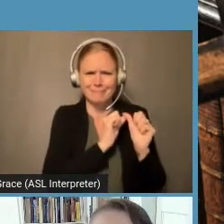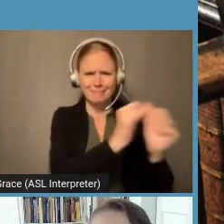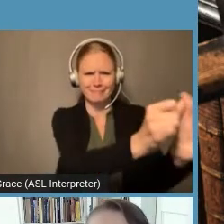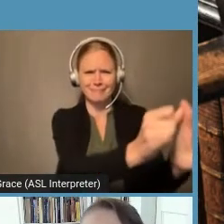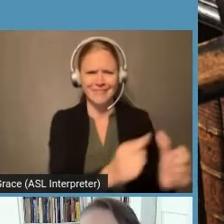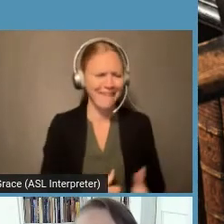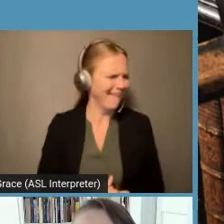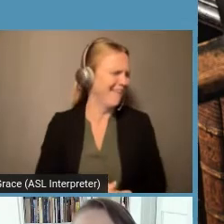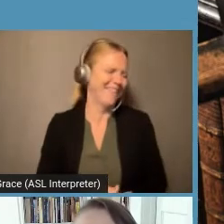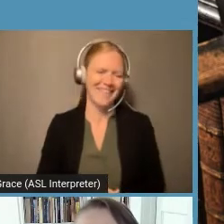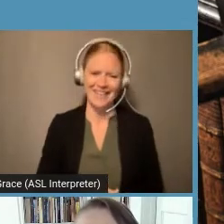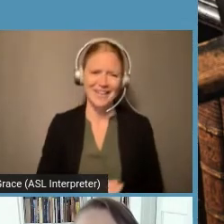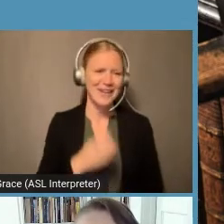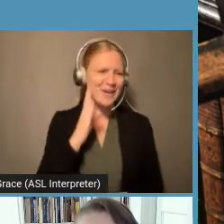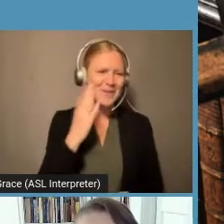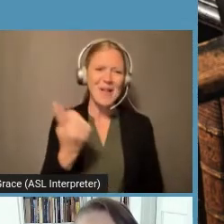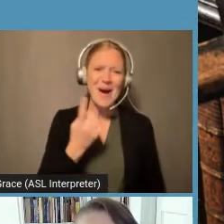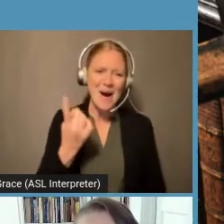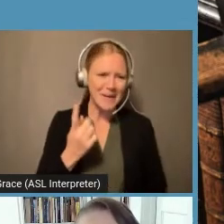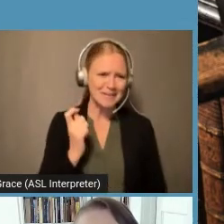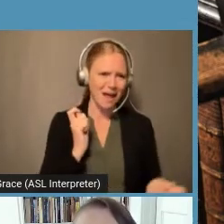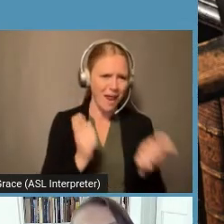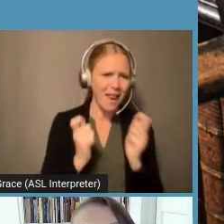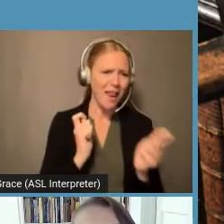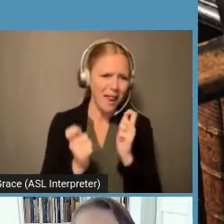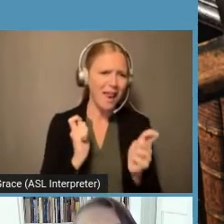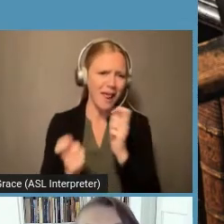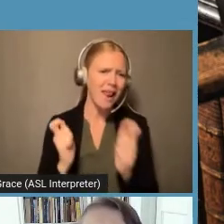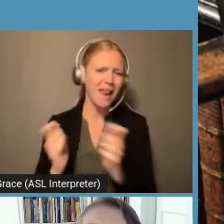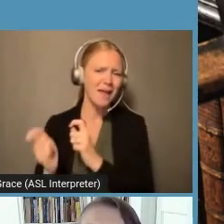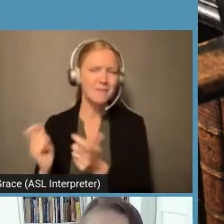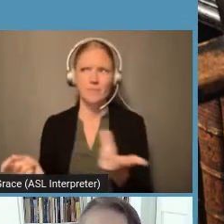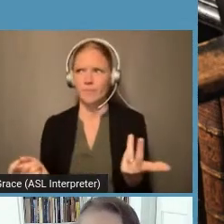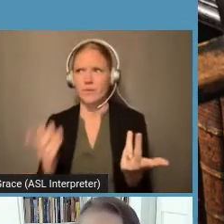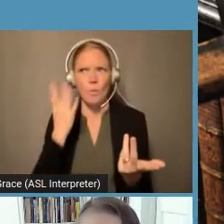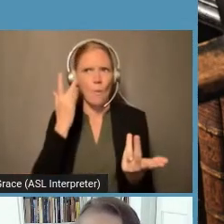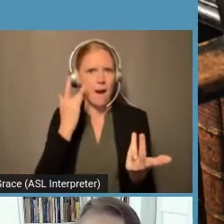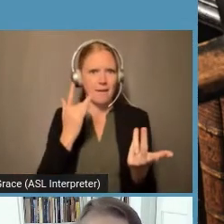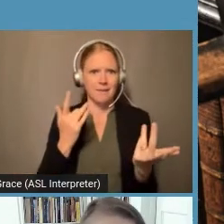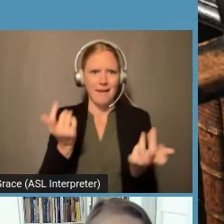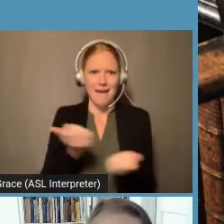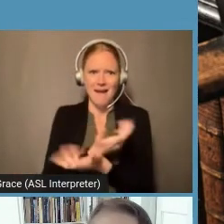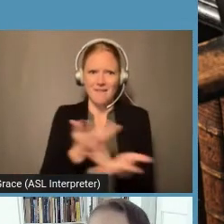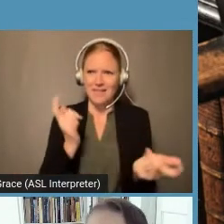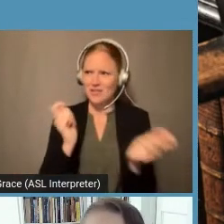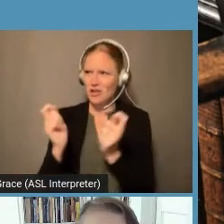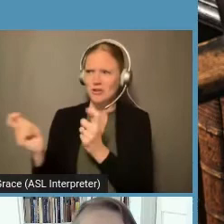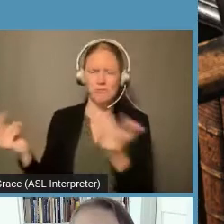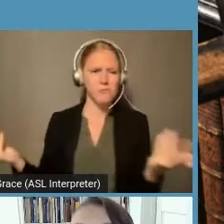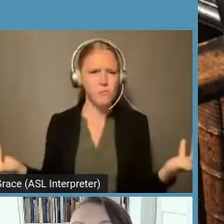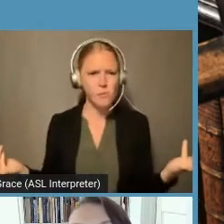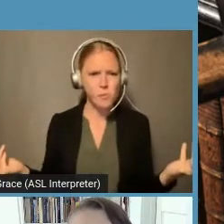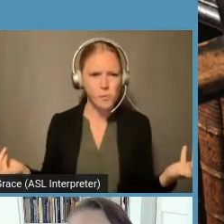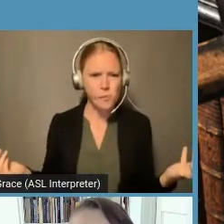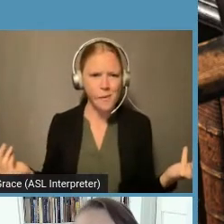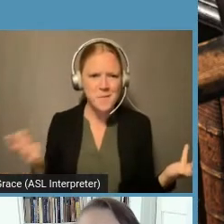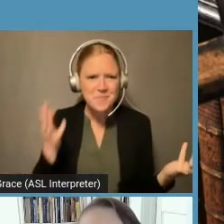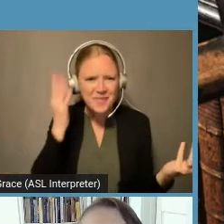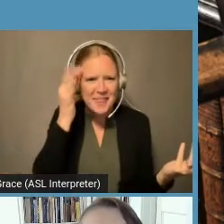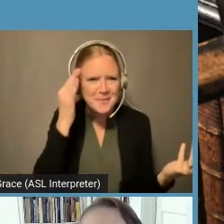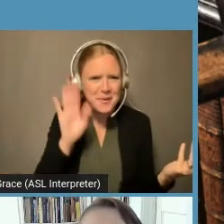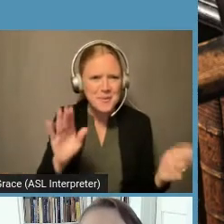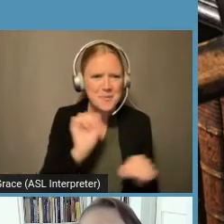always find something that you want to change, because things are always changing. If you think about the work that you're